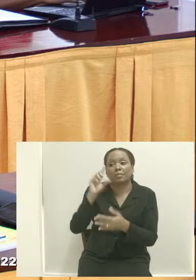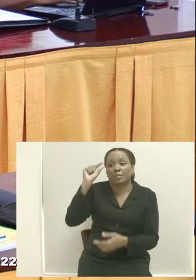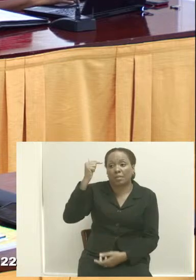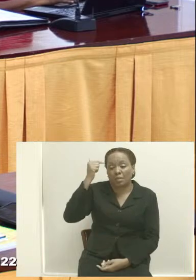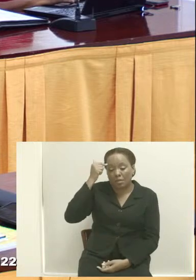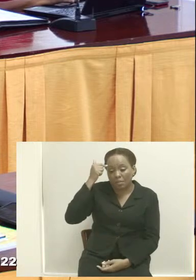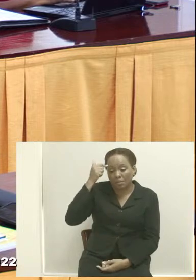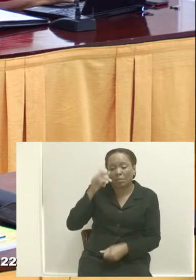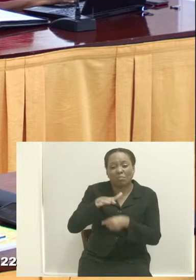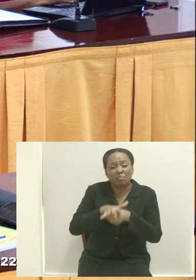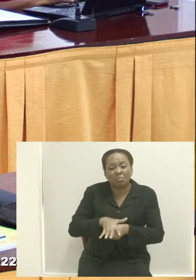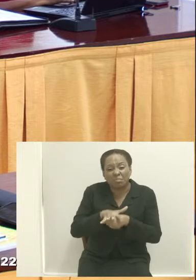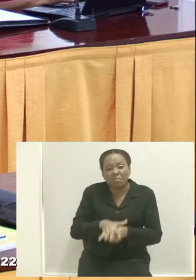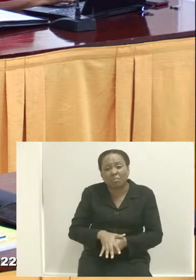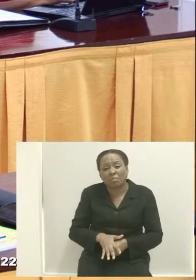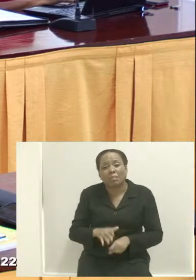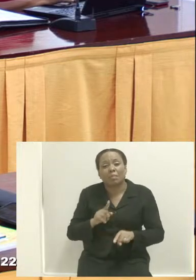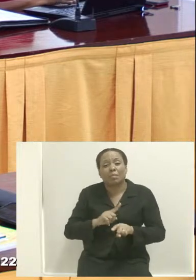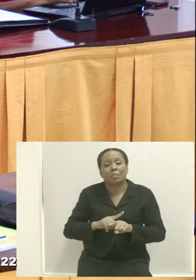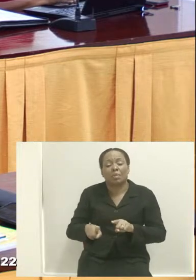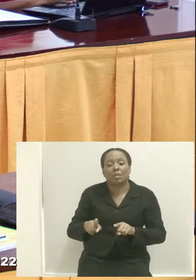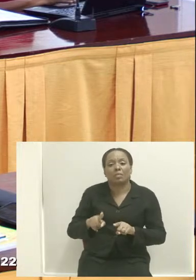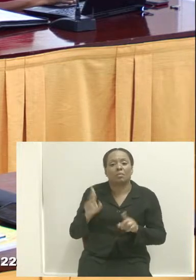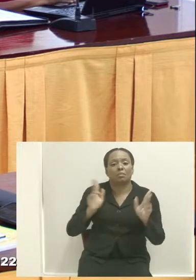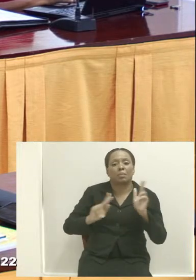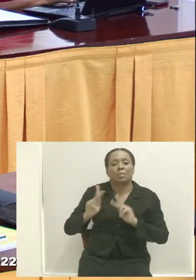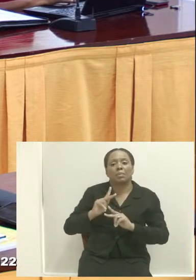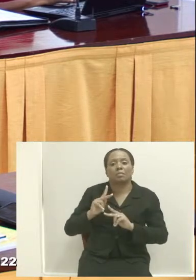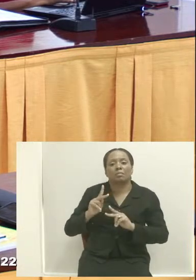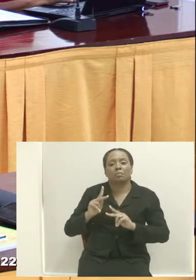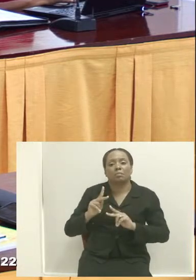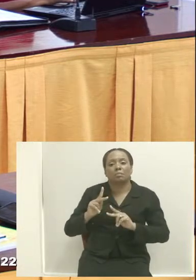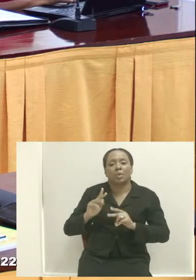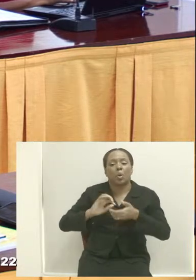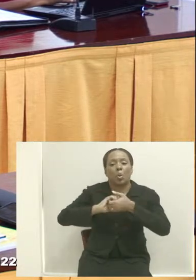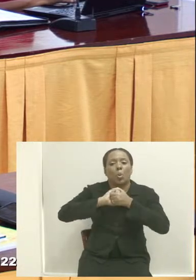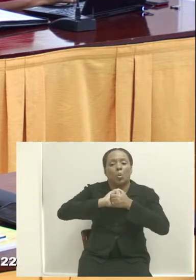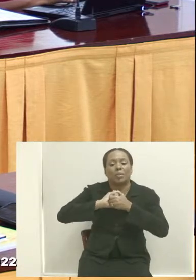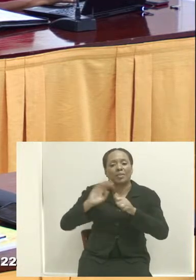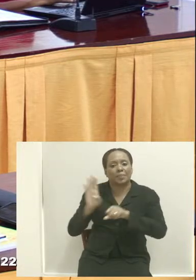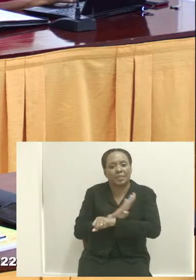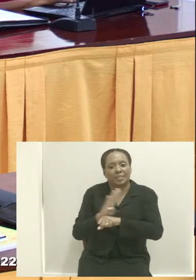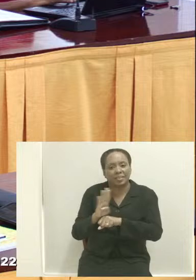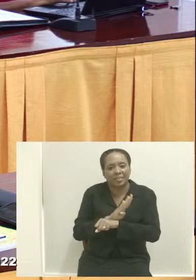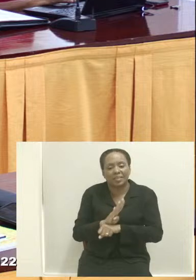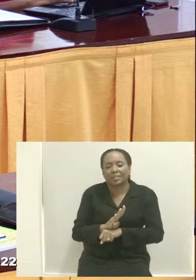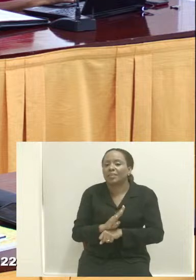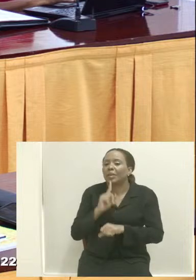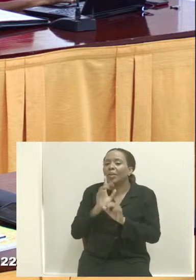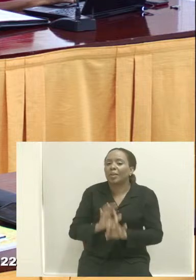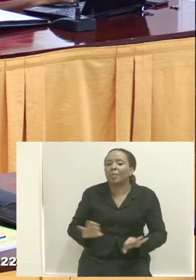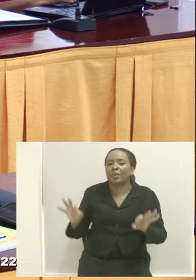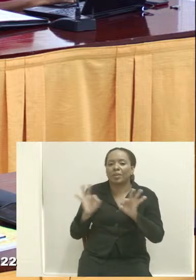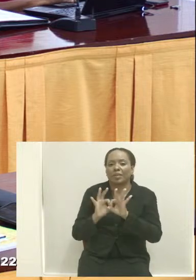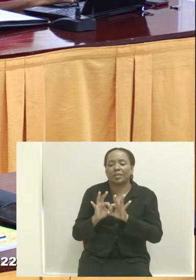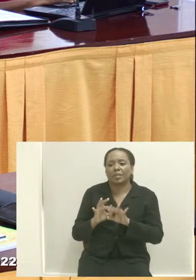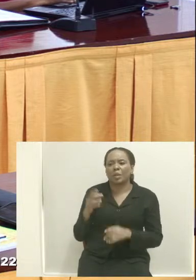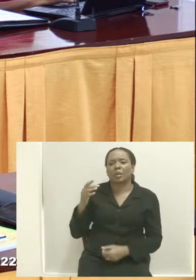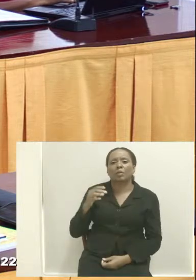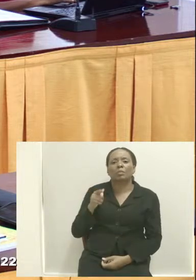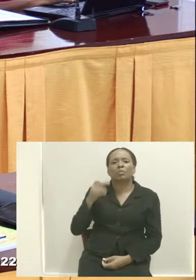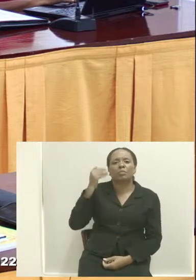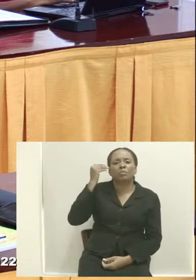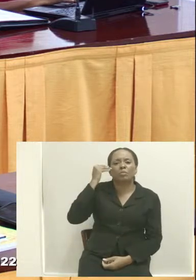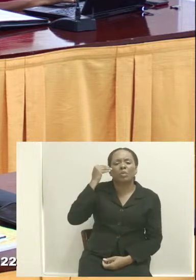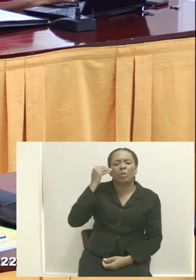came out of a community where the culture and the thinking was proceed with caution when you're going to work for